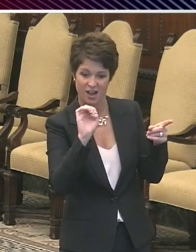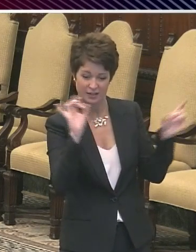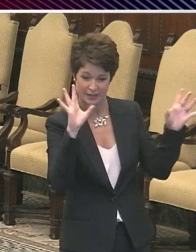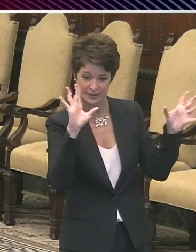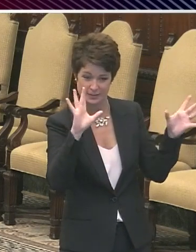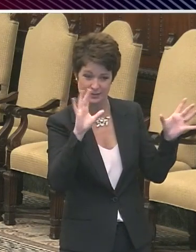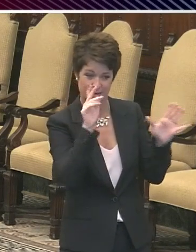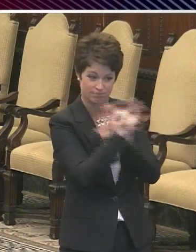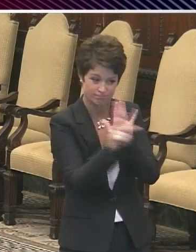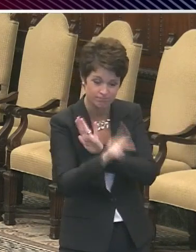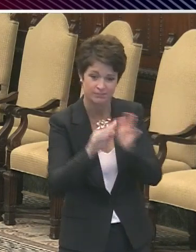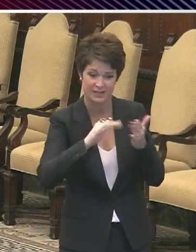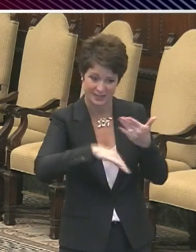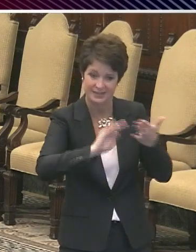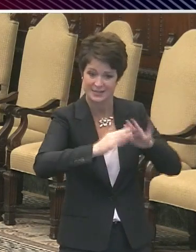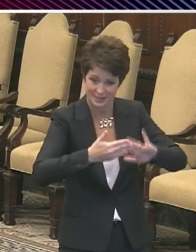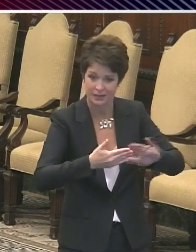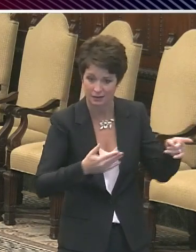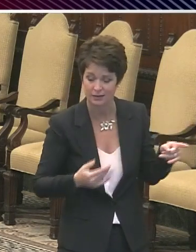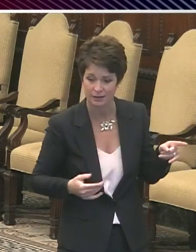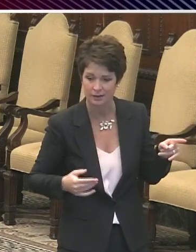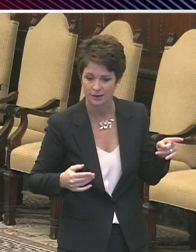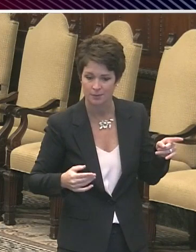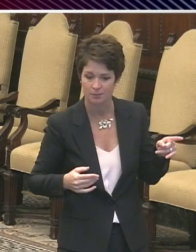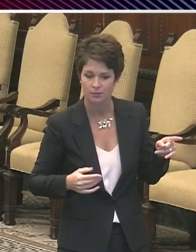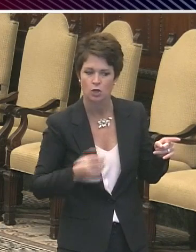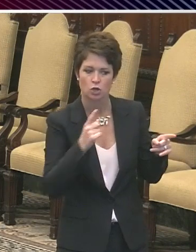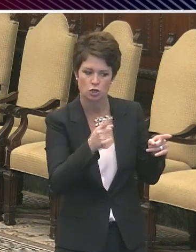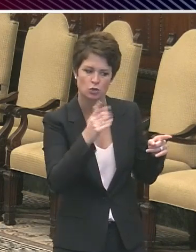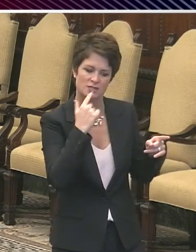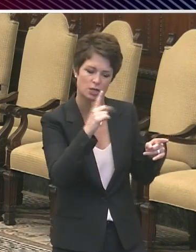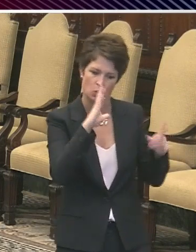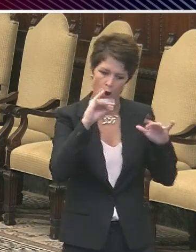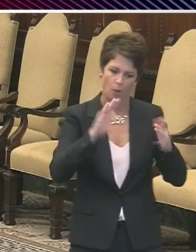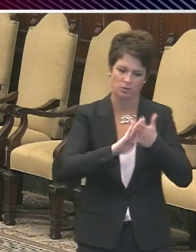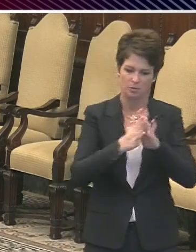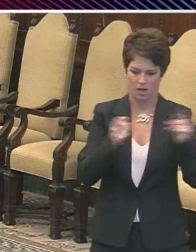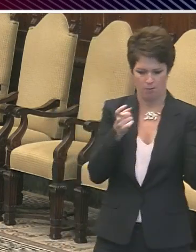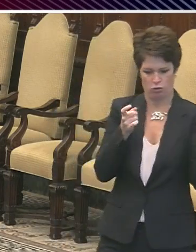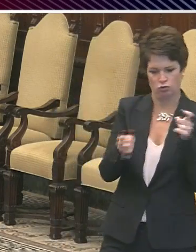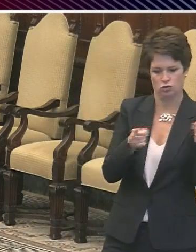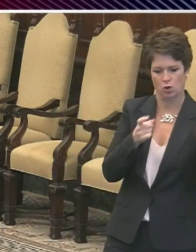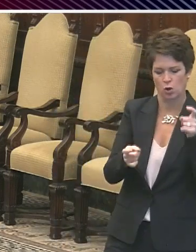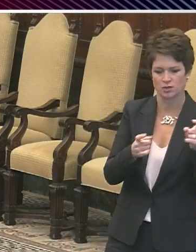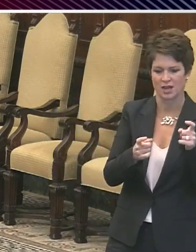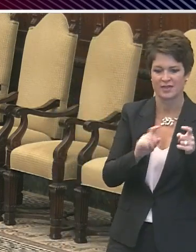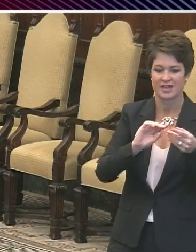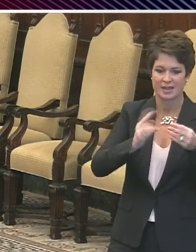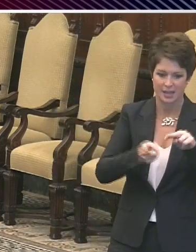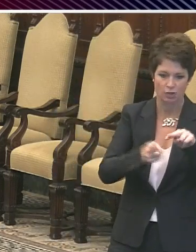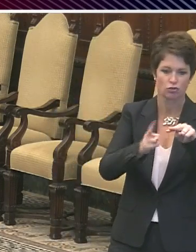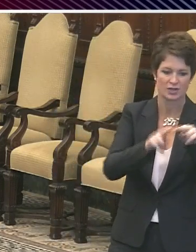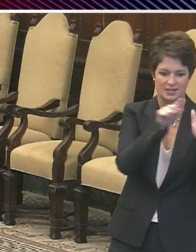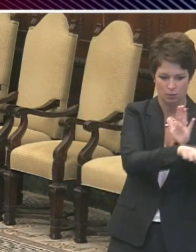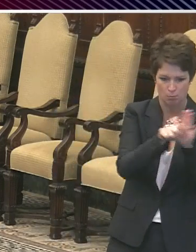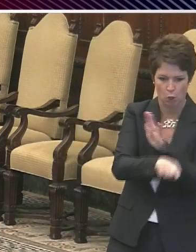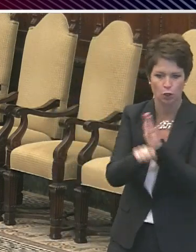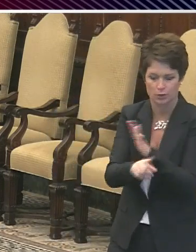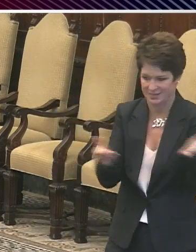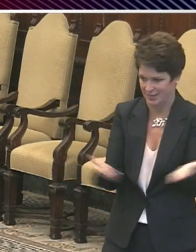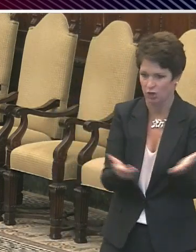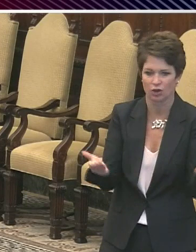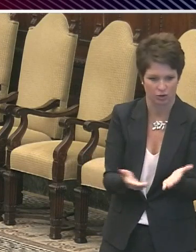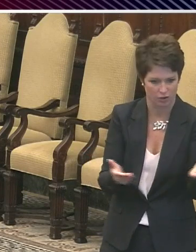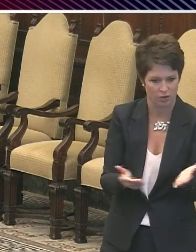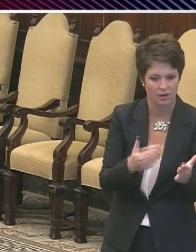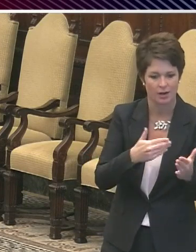city, you said that you hope to get a handle on the rising homicide rate, on the homicide numbers, I